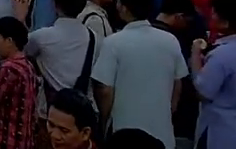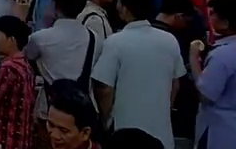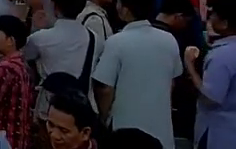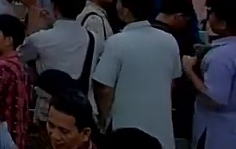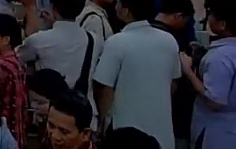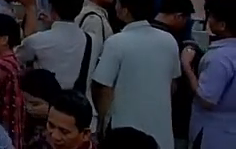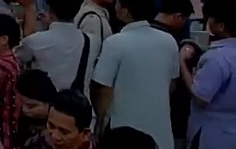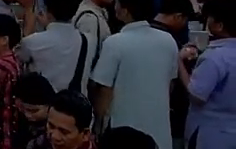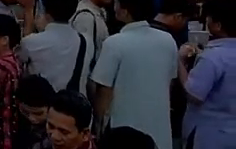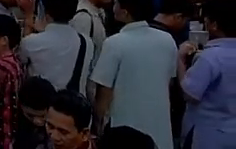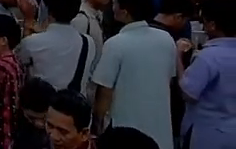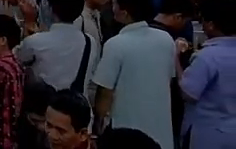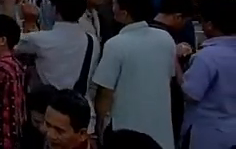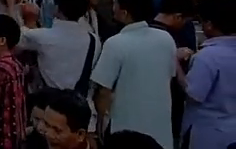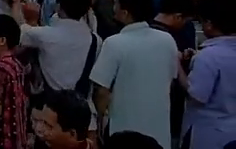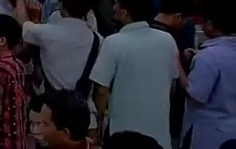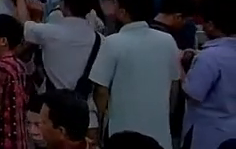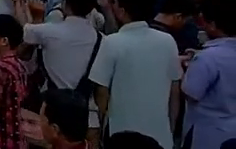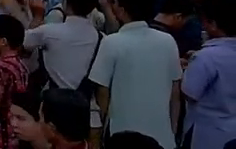Diri na side. O. Okay,